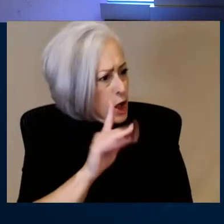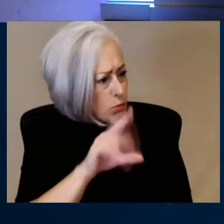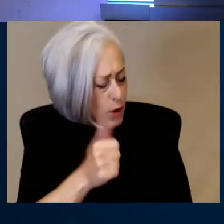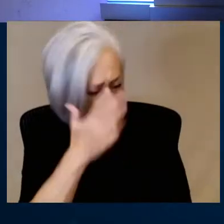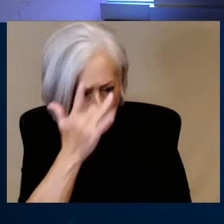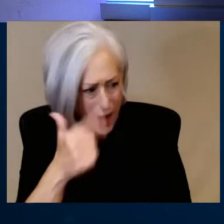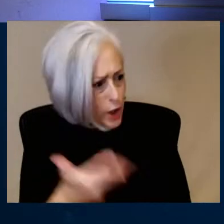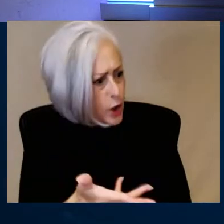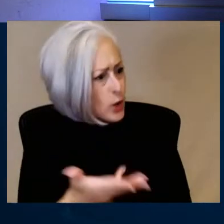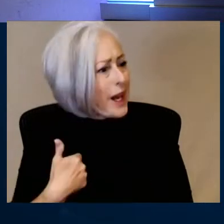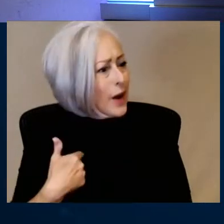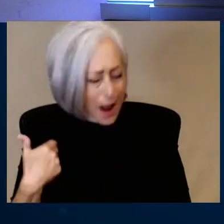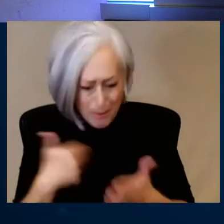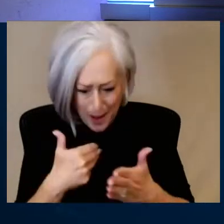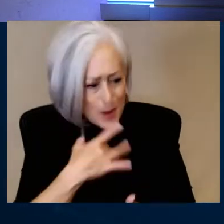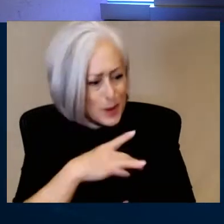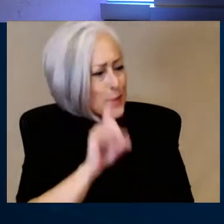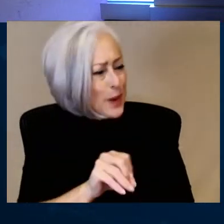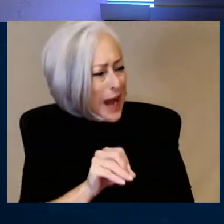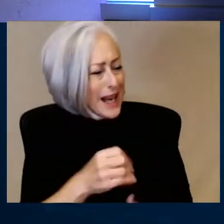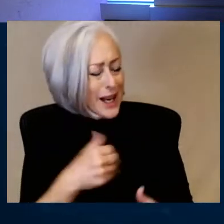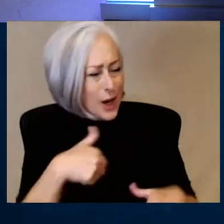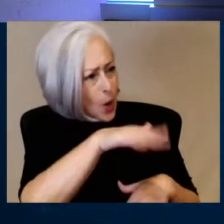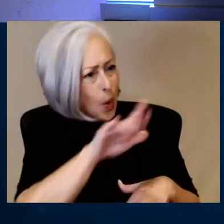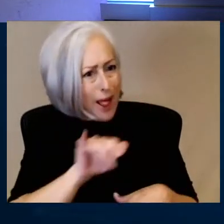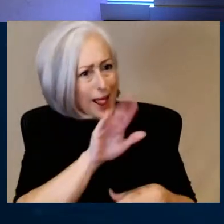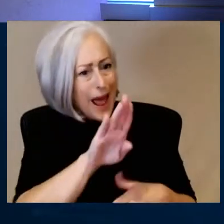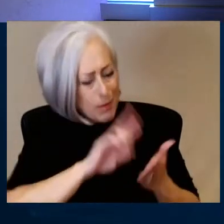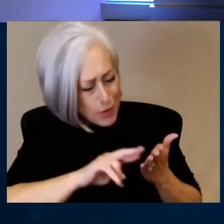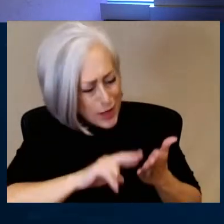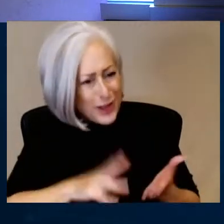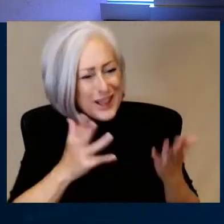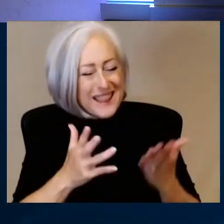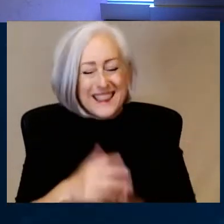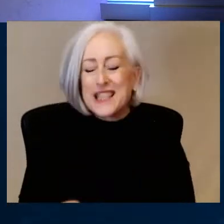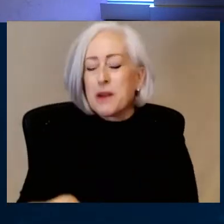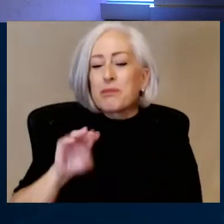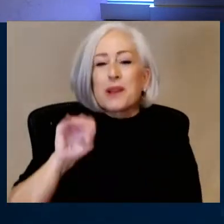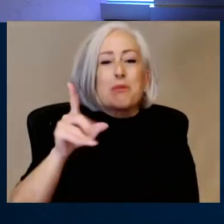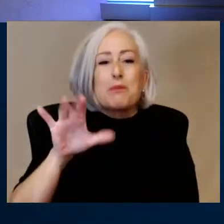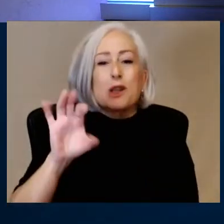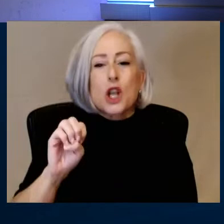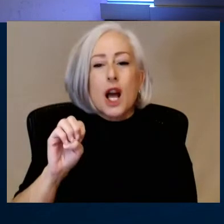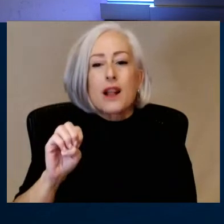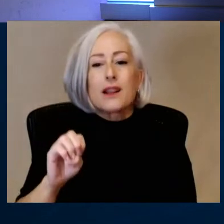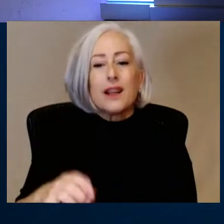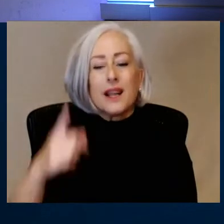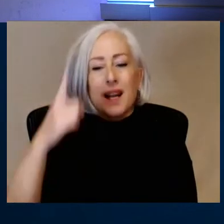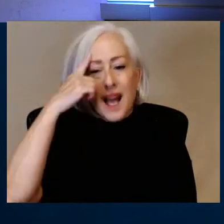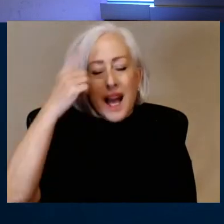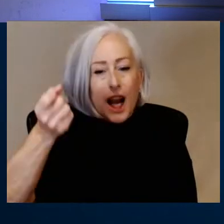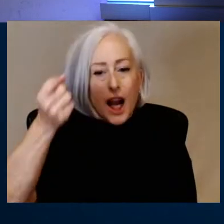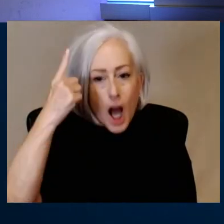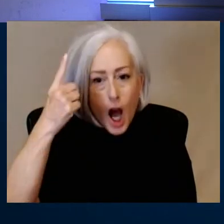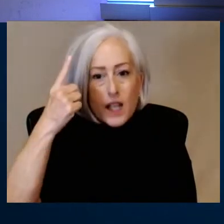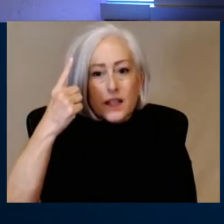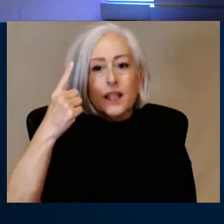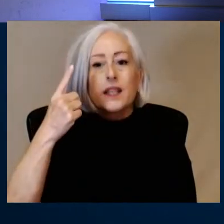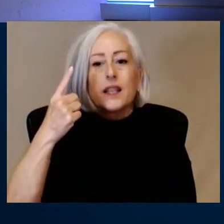Michelle, talk to us a little bit about the Cognitive Care Network. What is it, and what its impact been on patients with